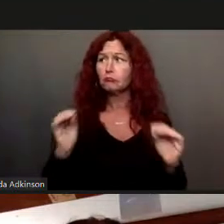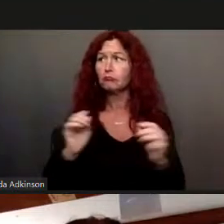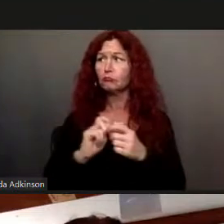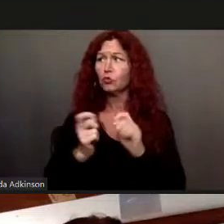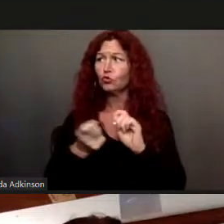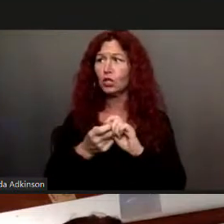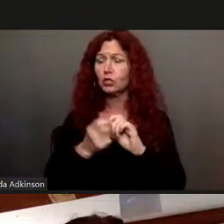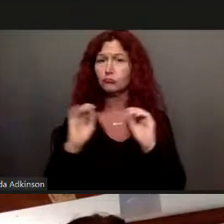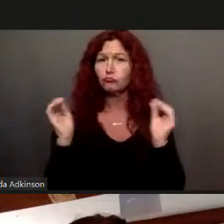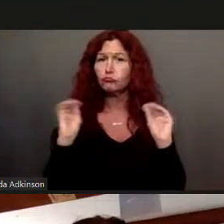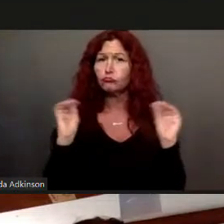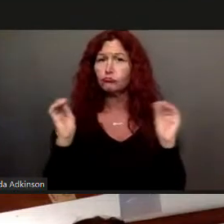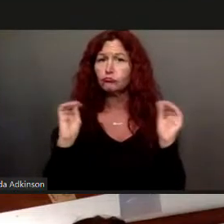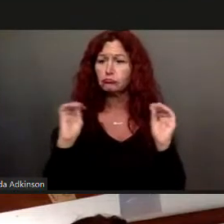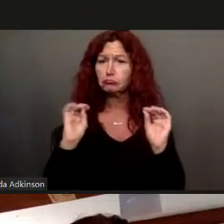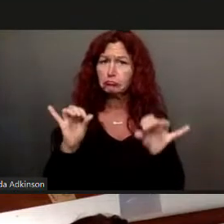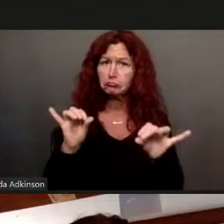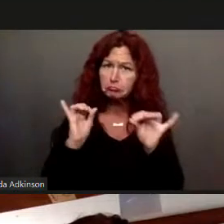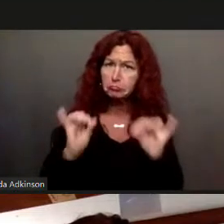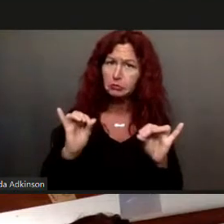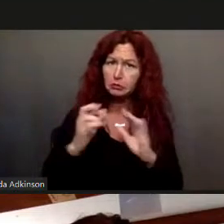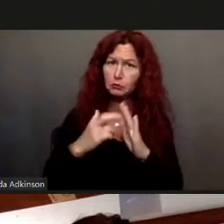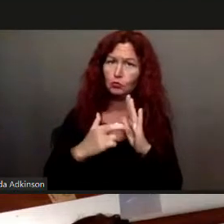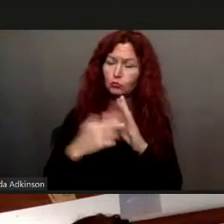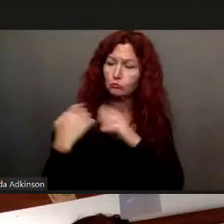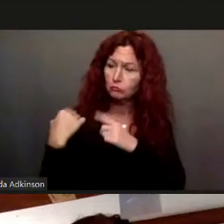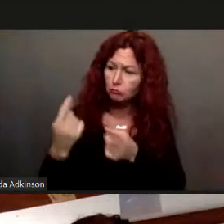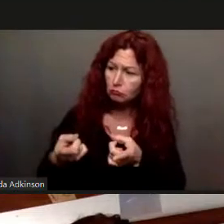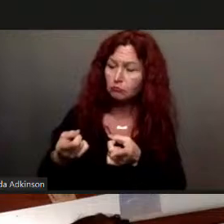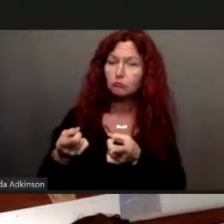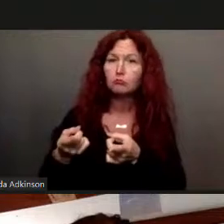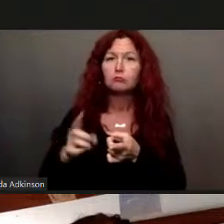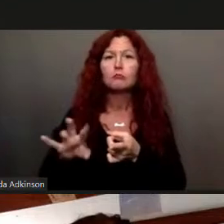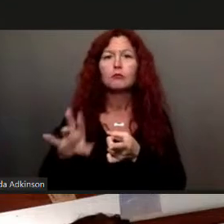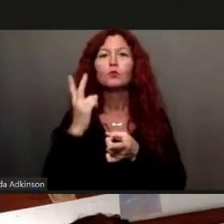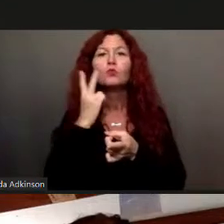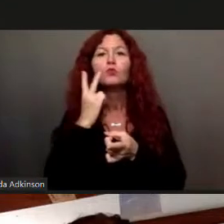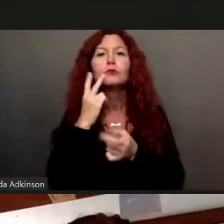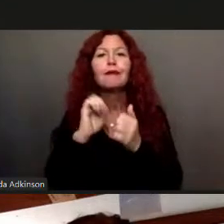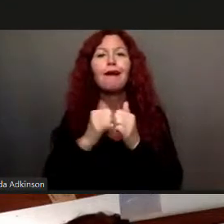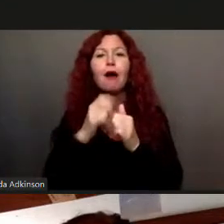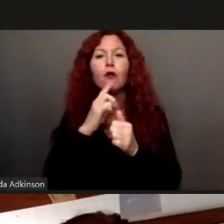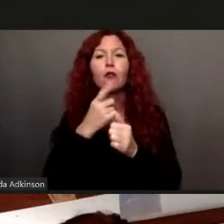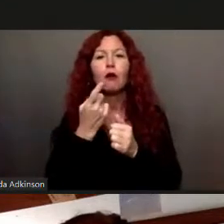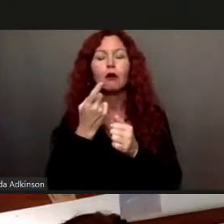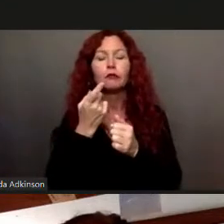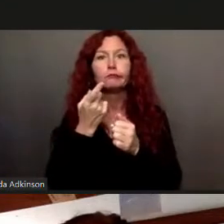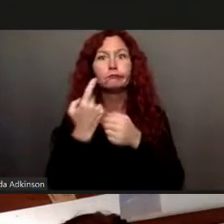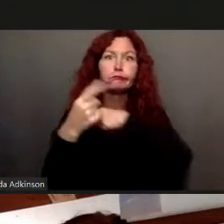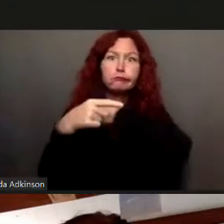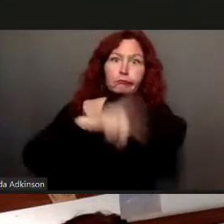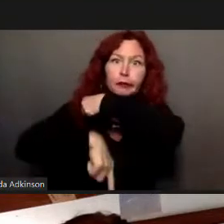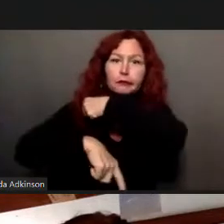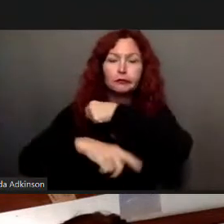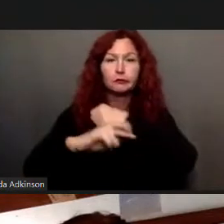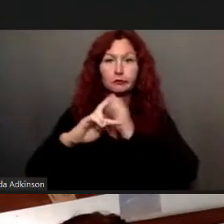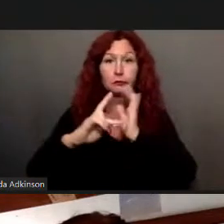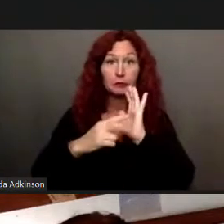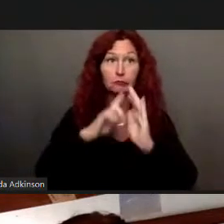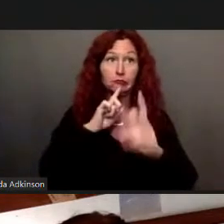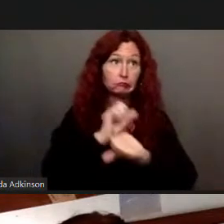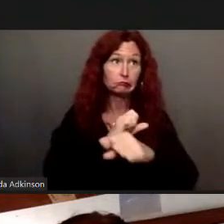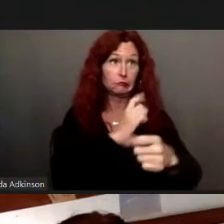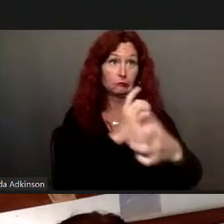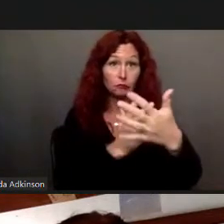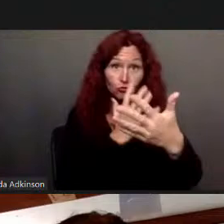order. The only change will be will it be a criminal or will it be a civil citation? We're doing the civil citation